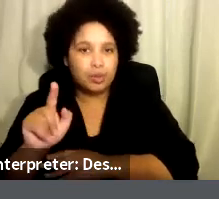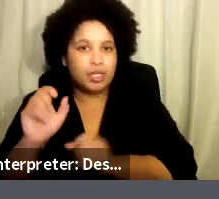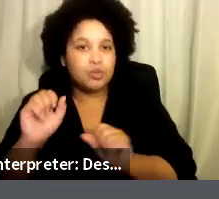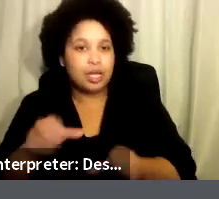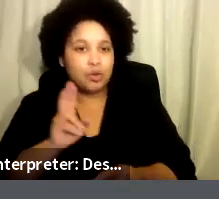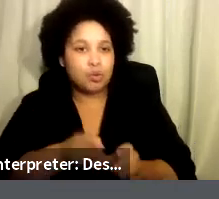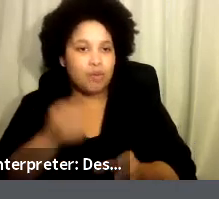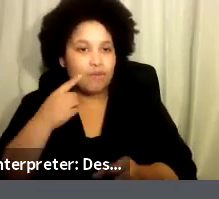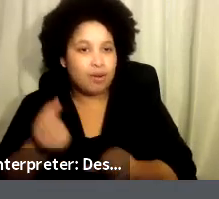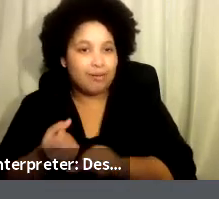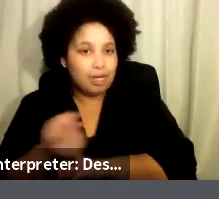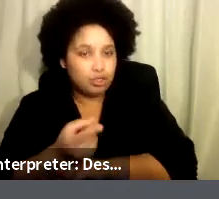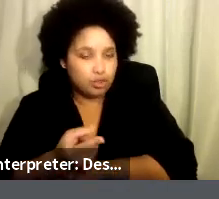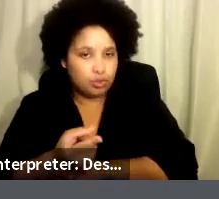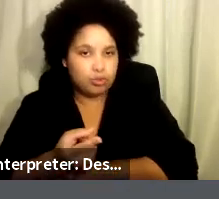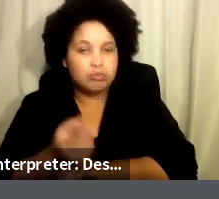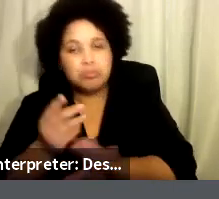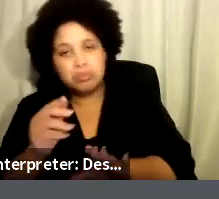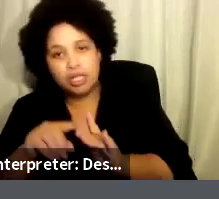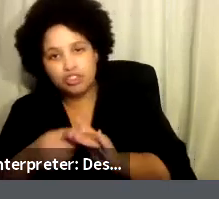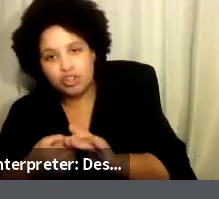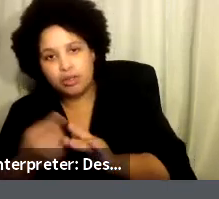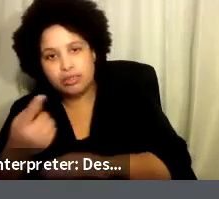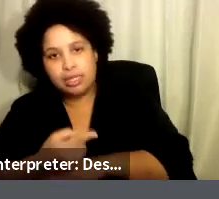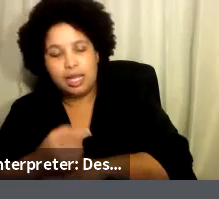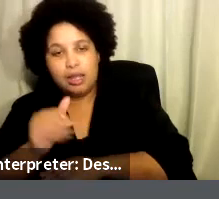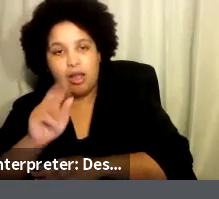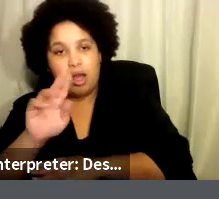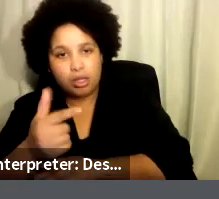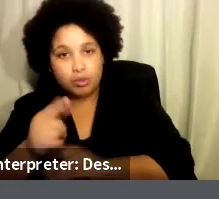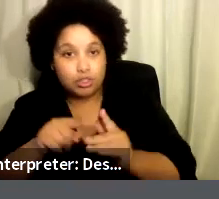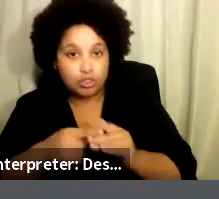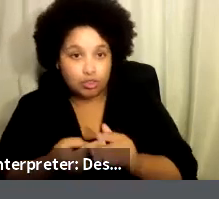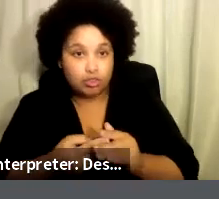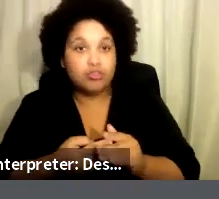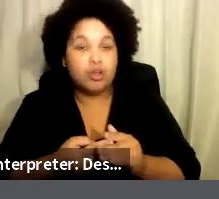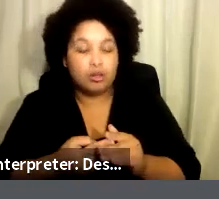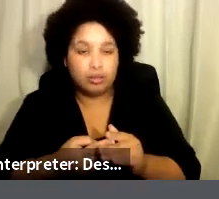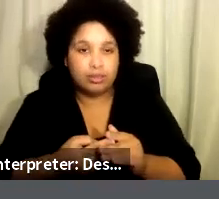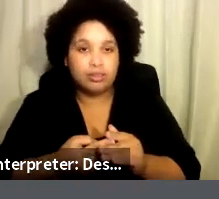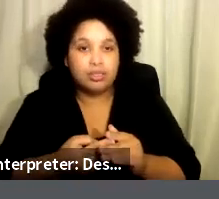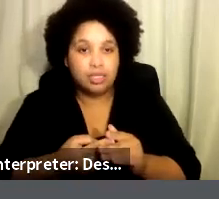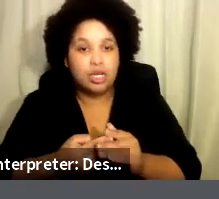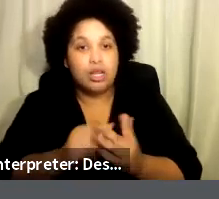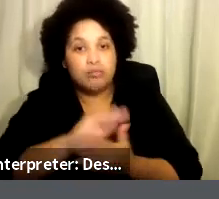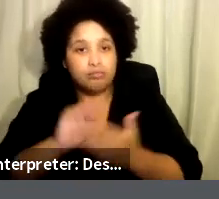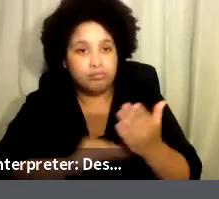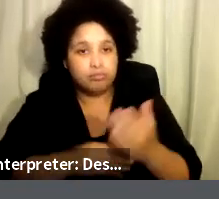for next school year that starts in August. You can start the enrollment in in April,